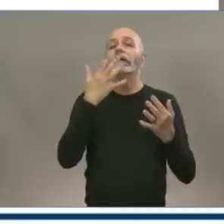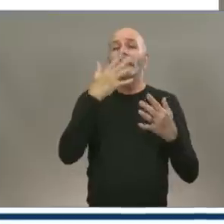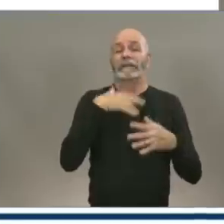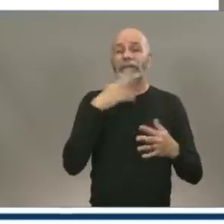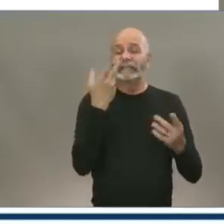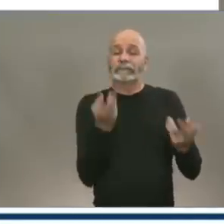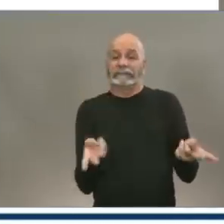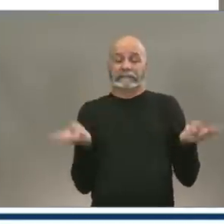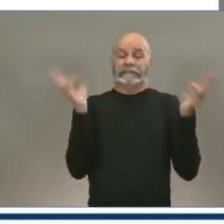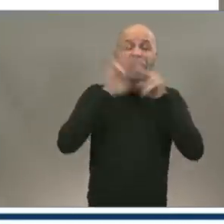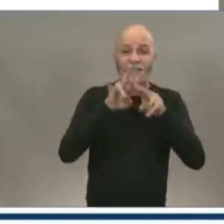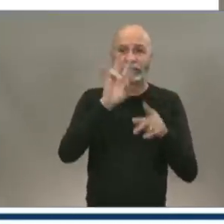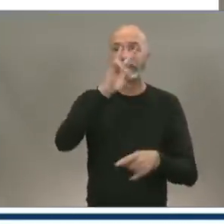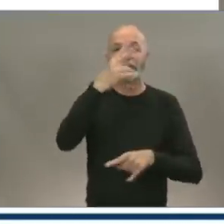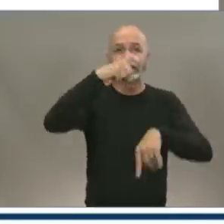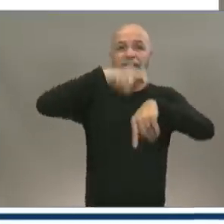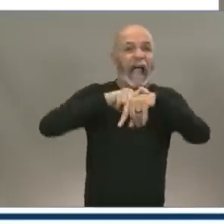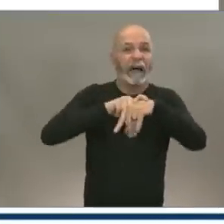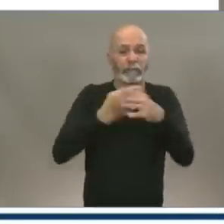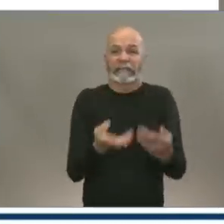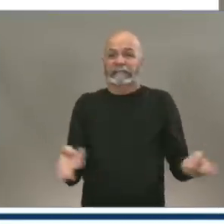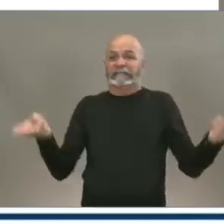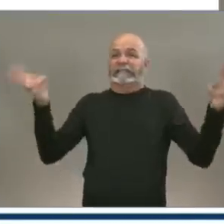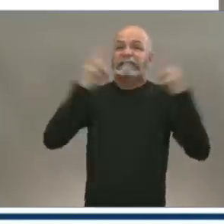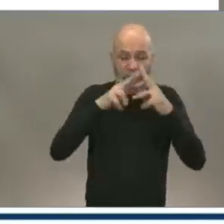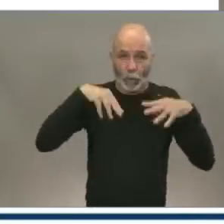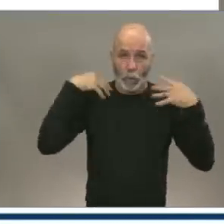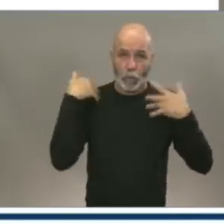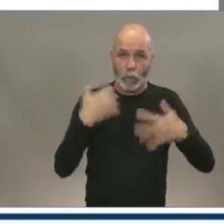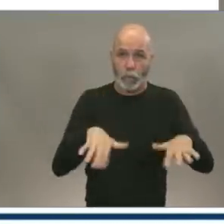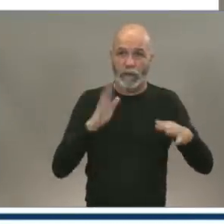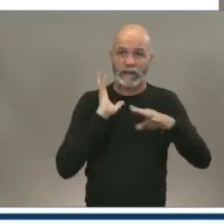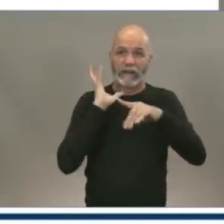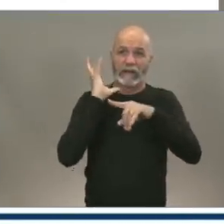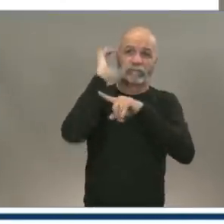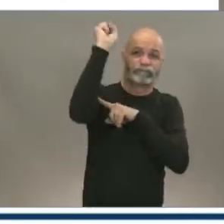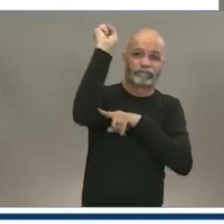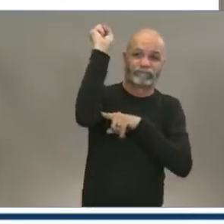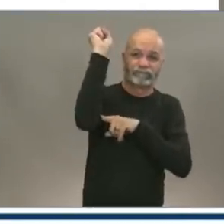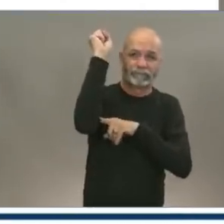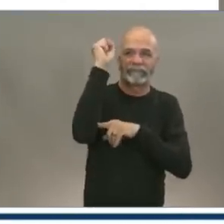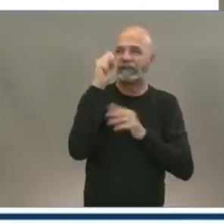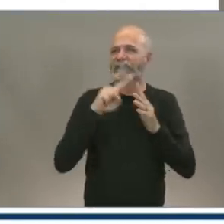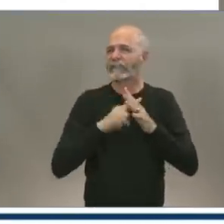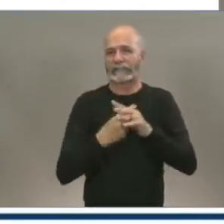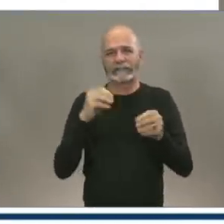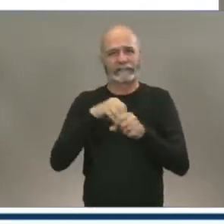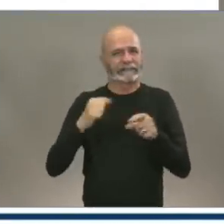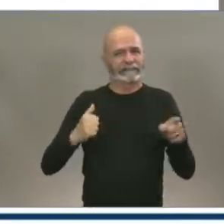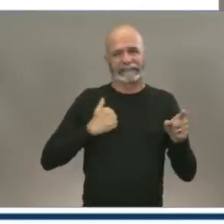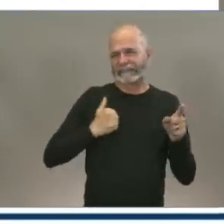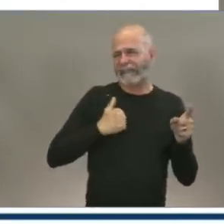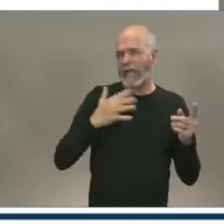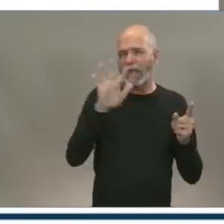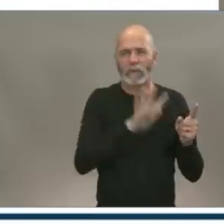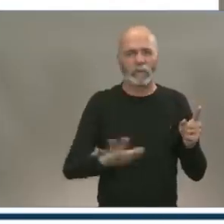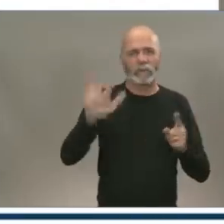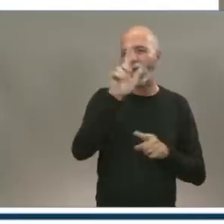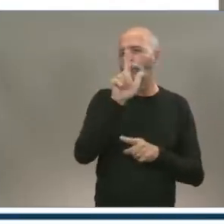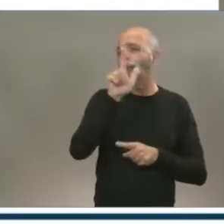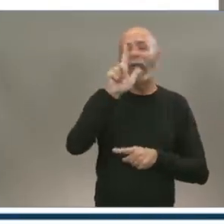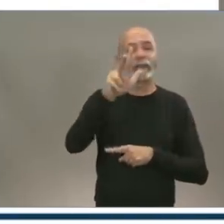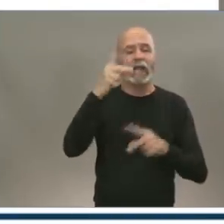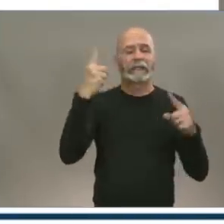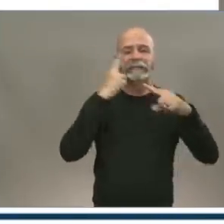COVID-19 hospitalization in Canada is 23 times higher for those who are unvaccinated. And among